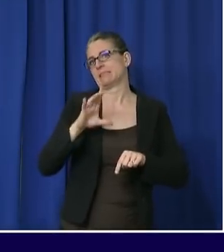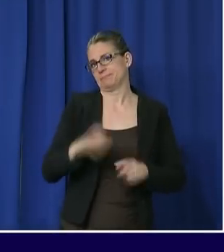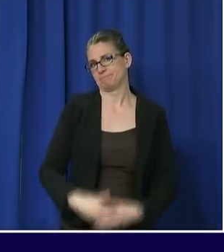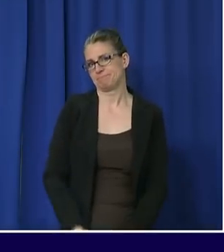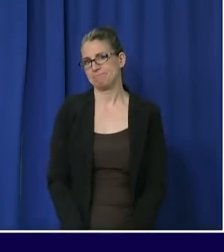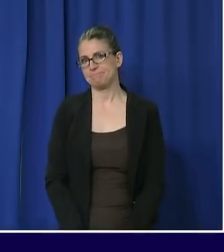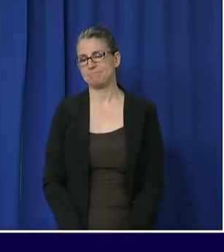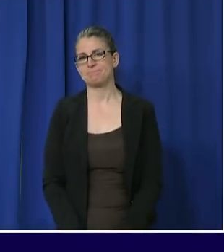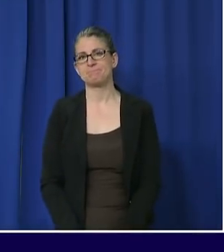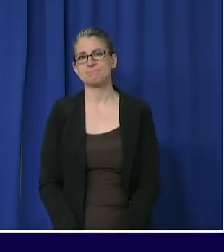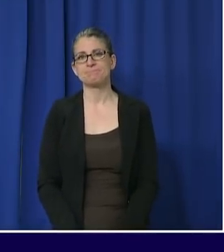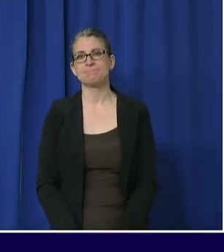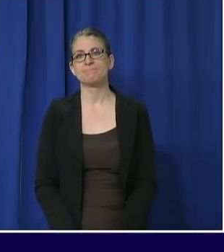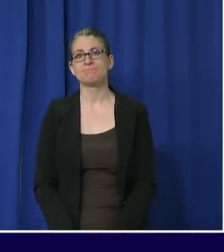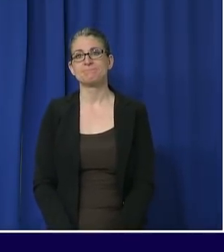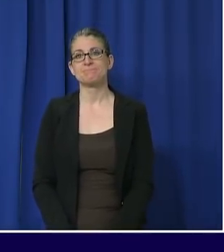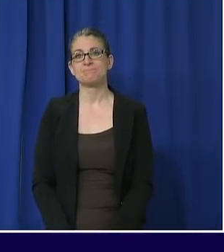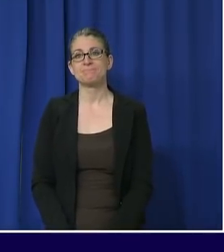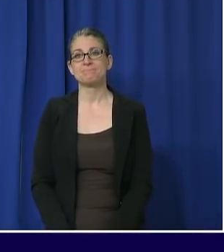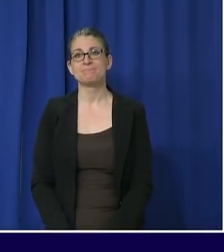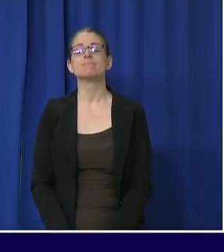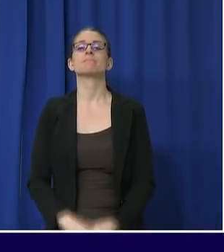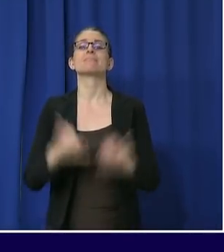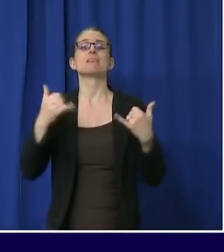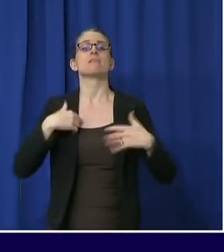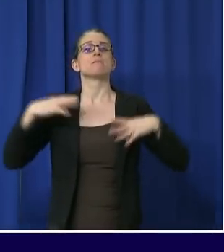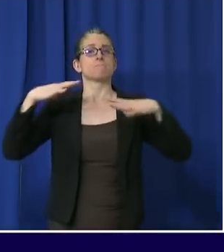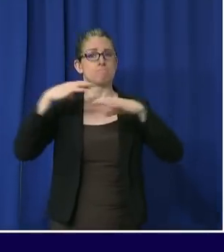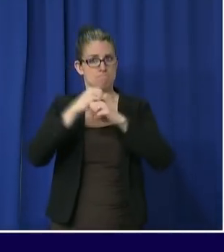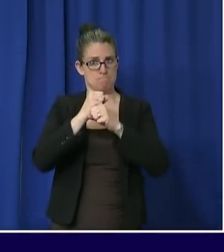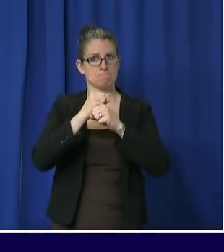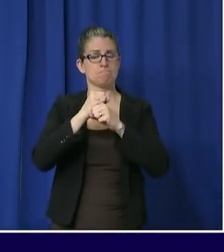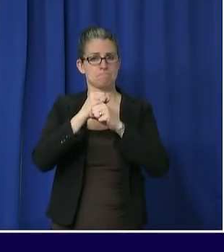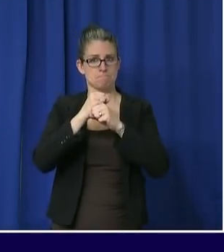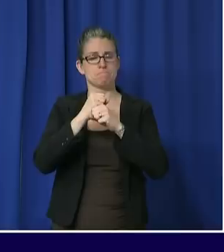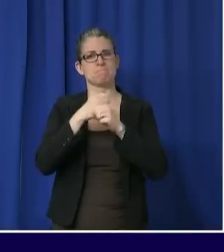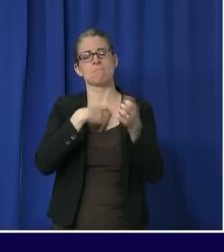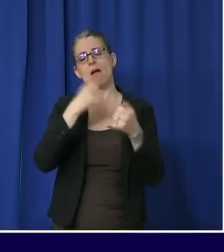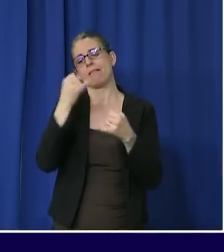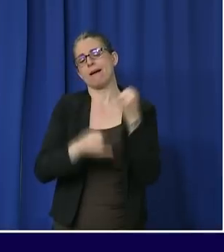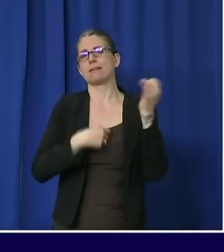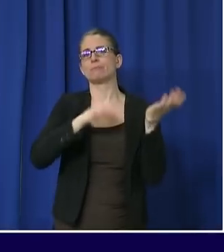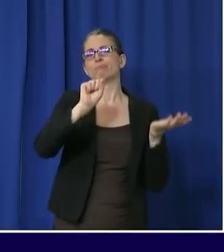I'd like to end by just taking stock of where things are right now.